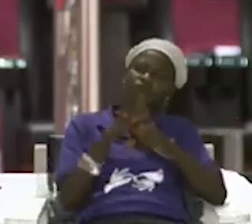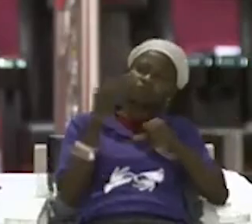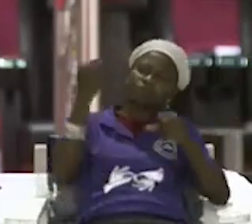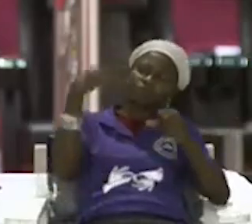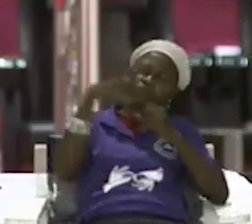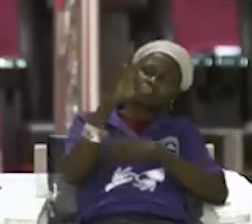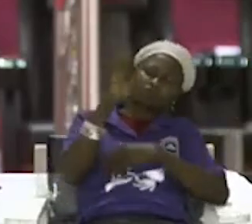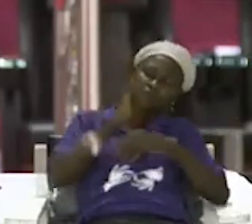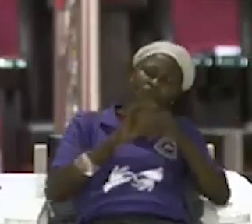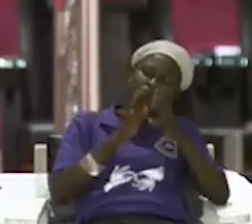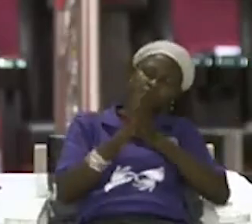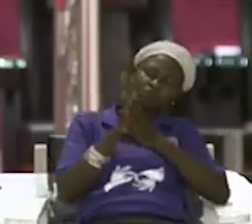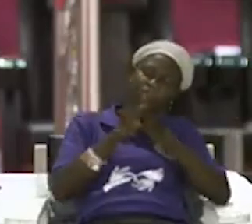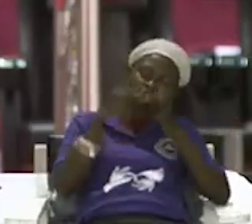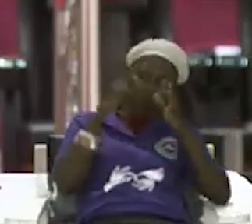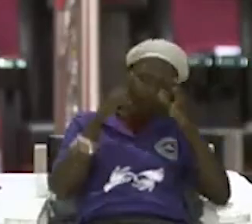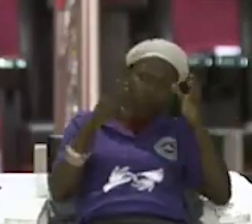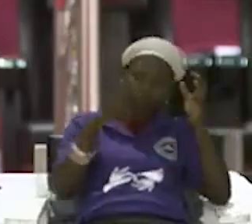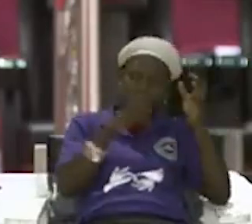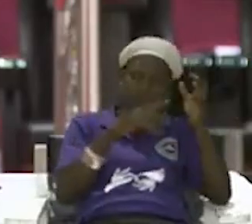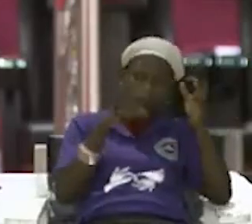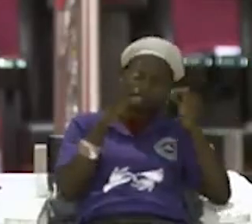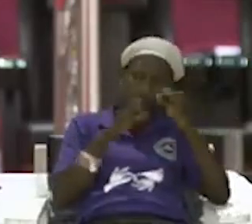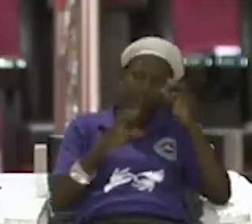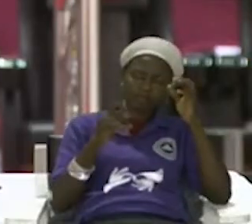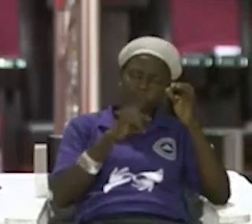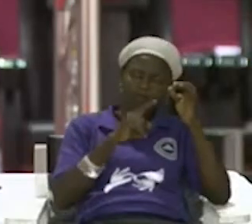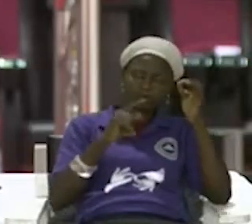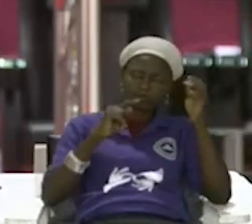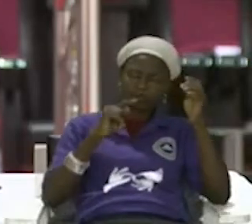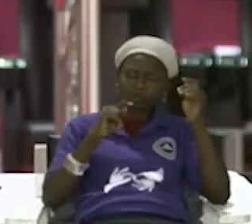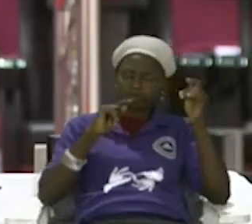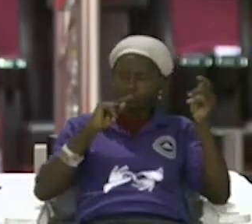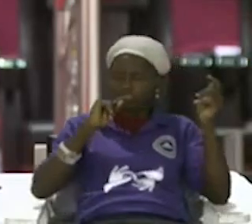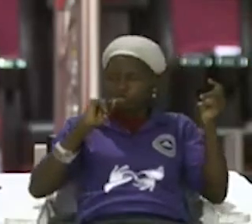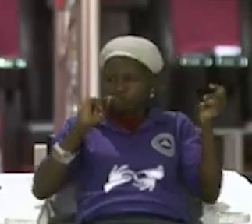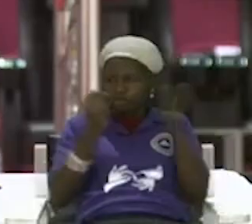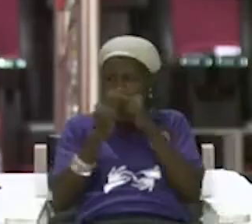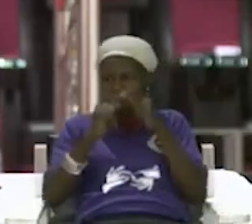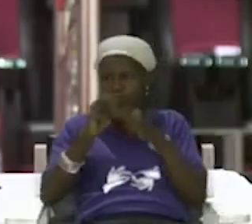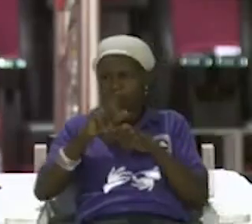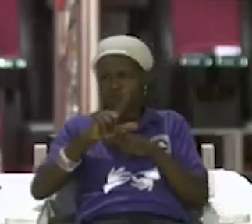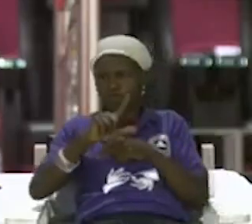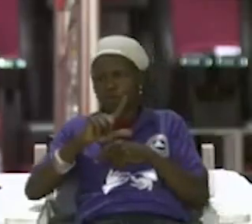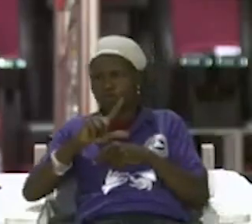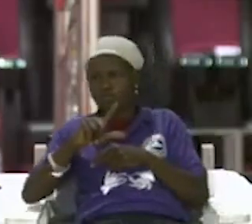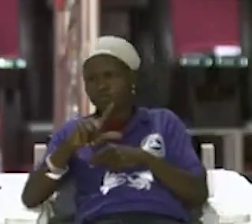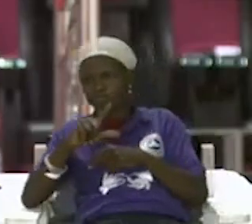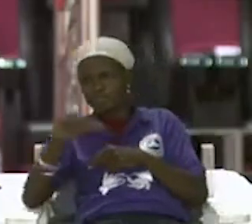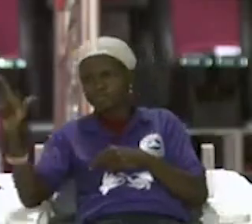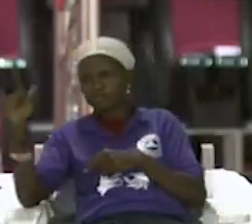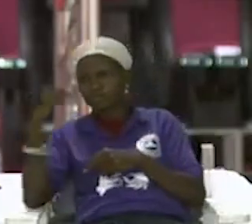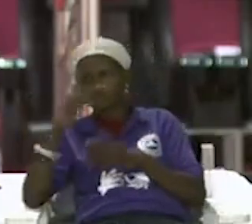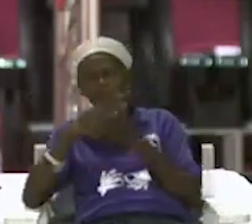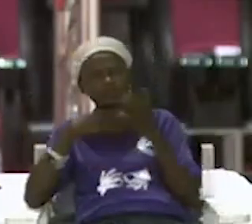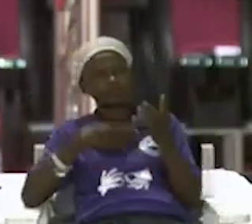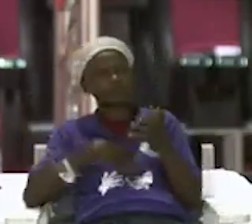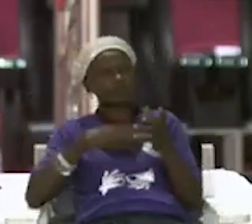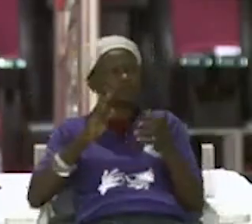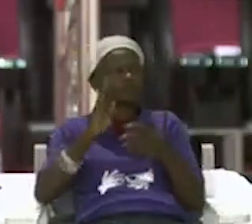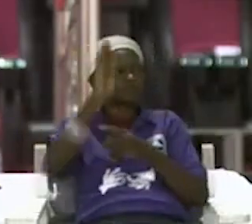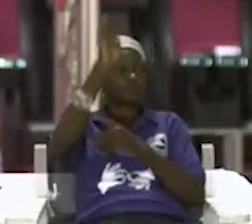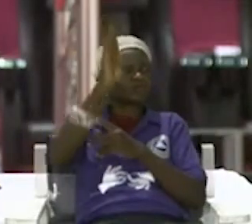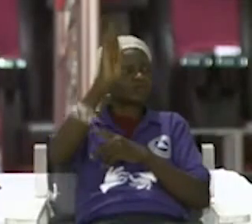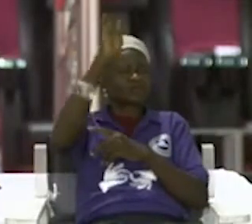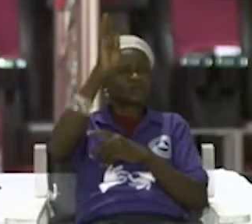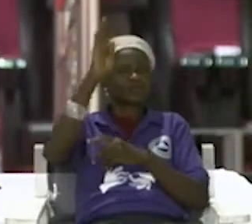of God, I'll be praying for you. So if you will turn to your left, you will see somebody there lifting up a